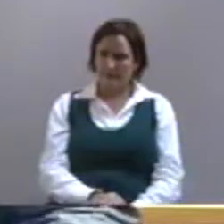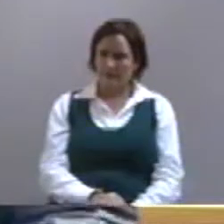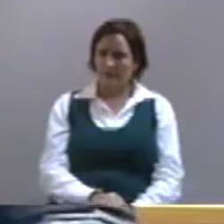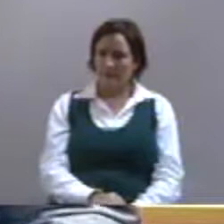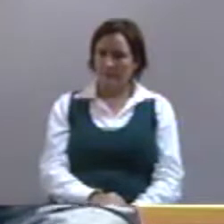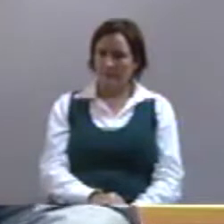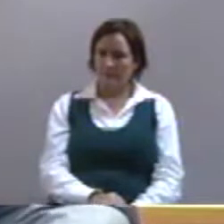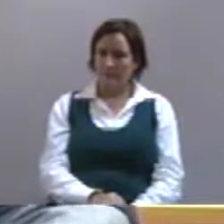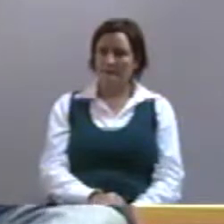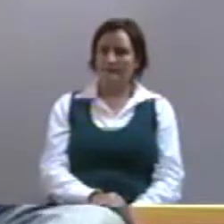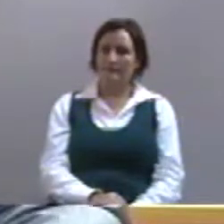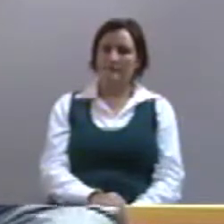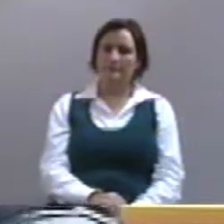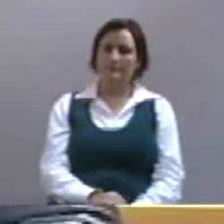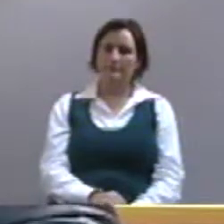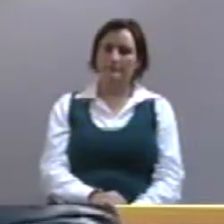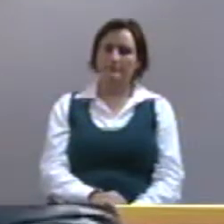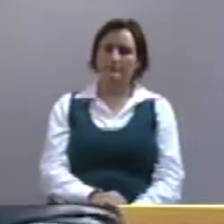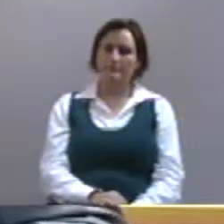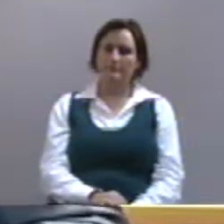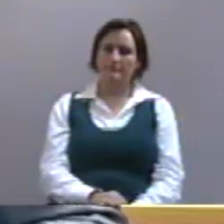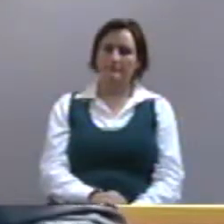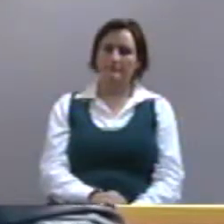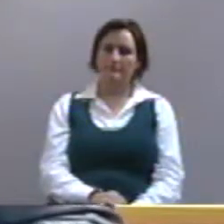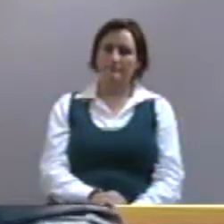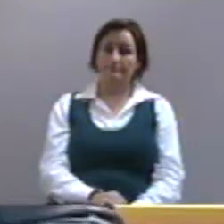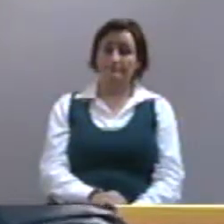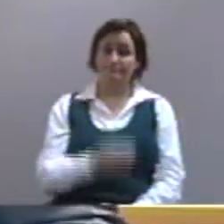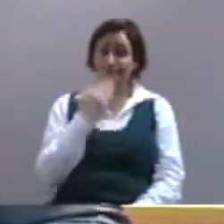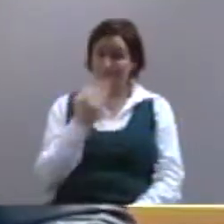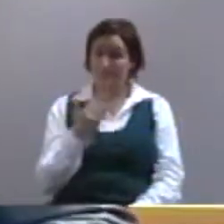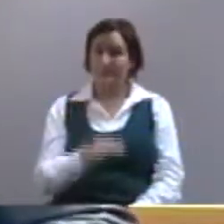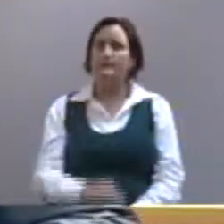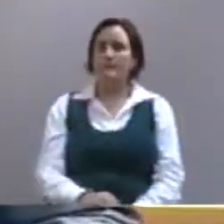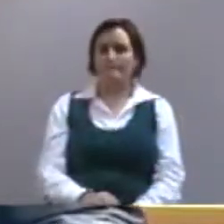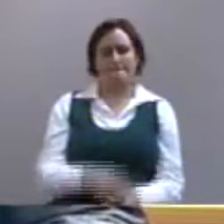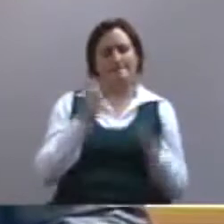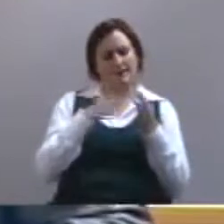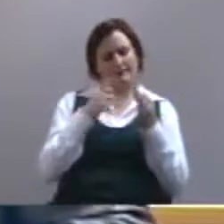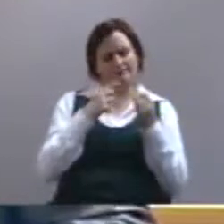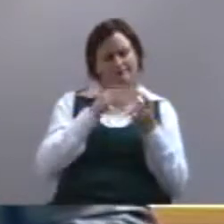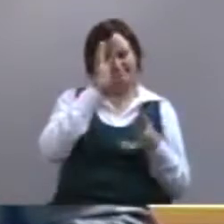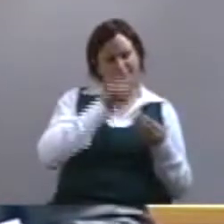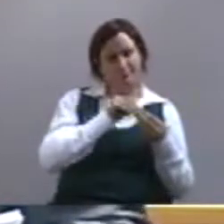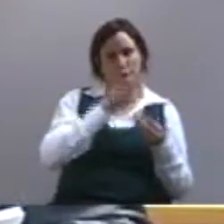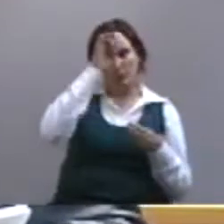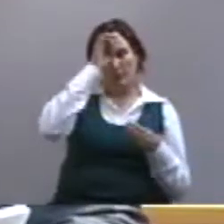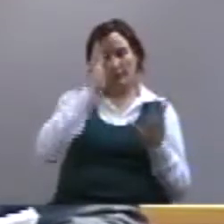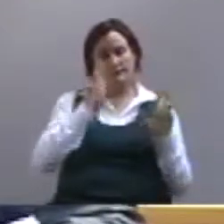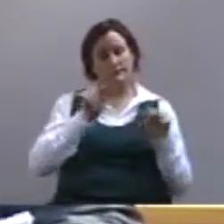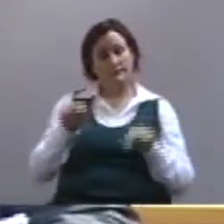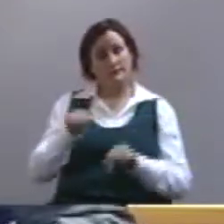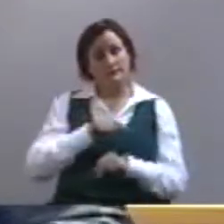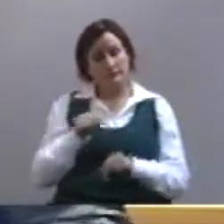And thanks to the member there. The statistics relating to police killings and